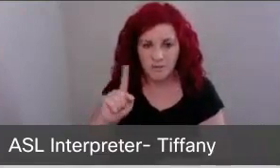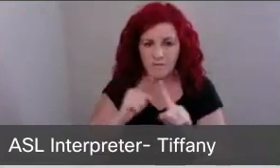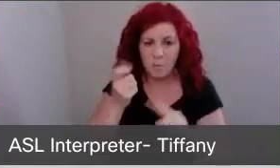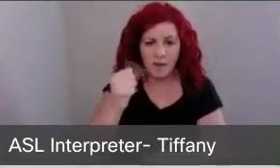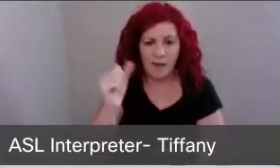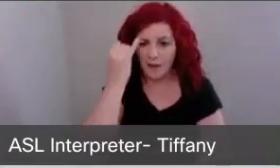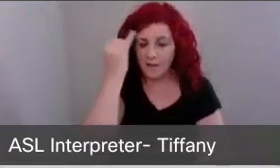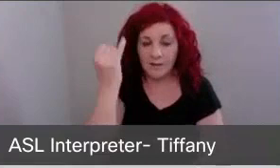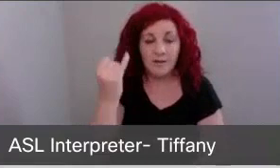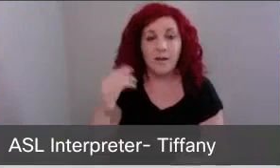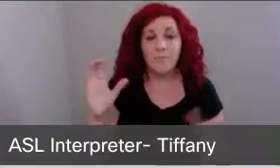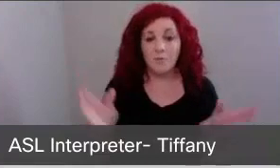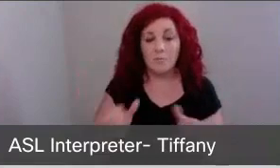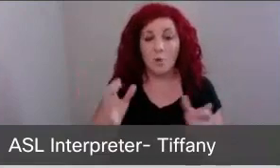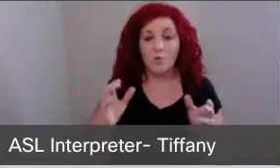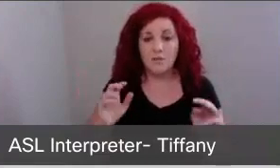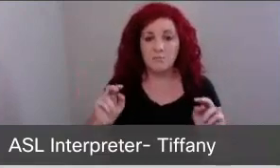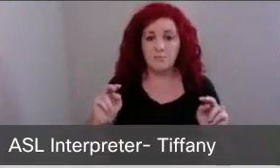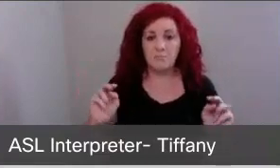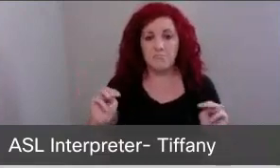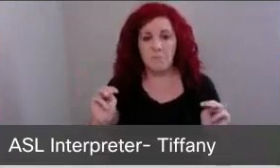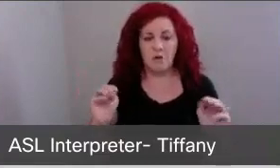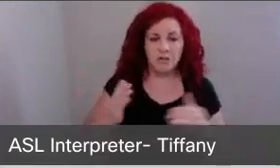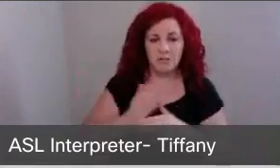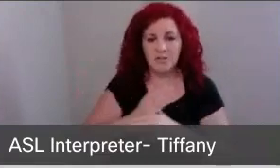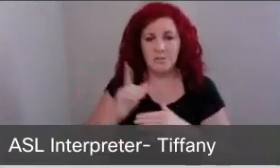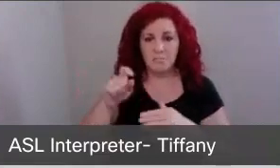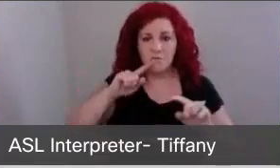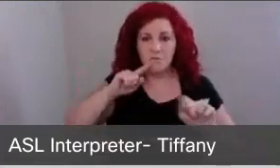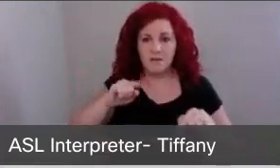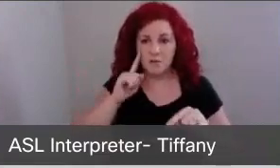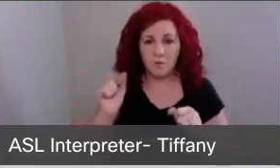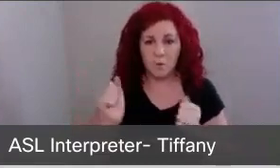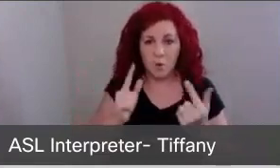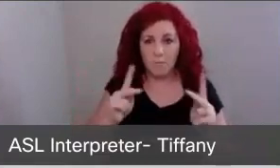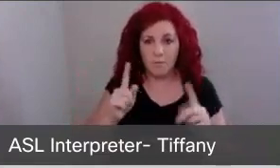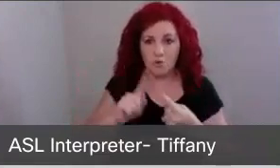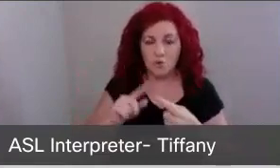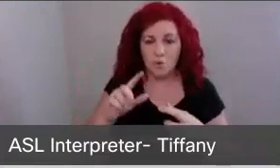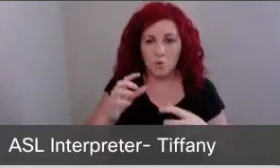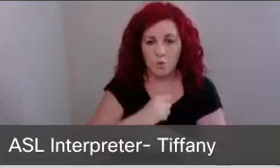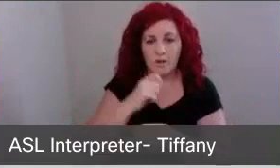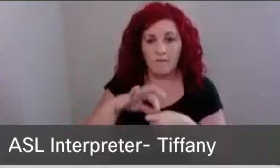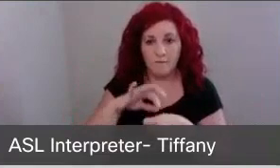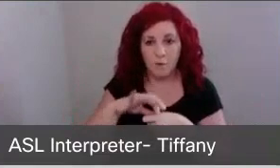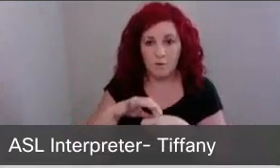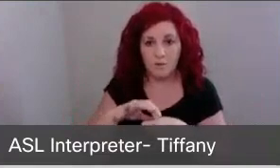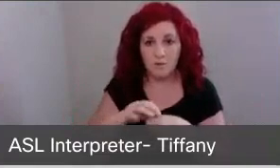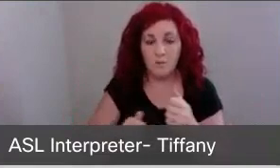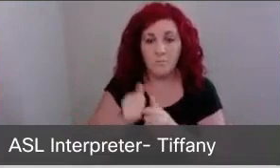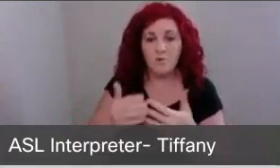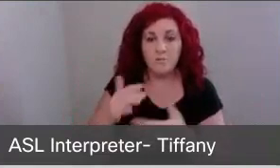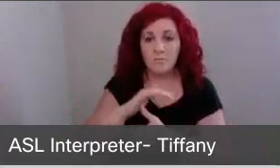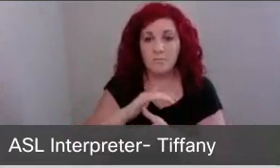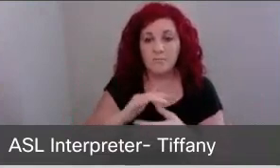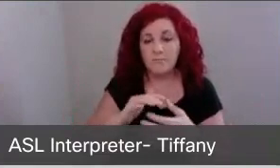promotes moderates who have to answer to every constituent to win votes. Most importantly, it